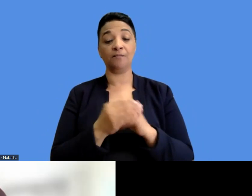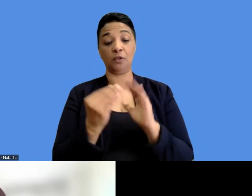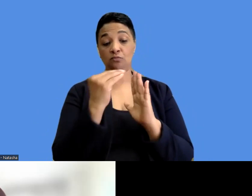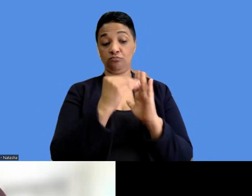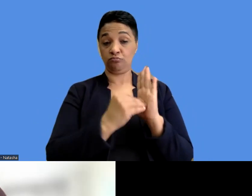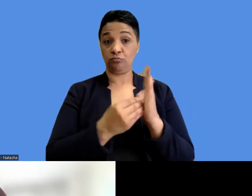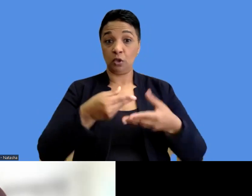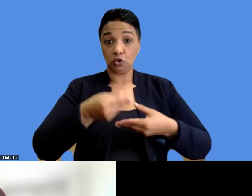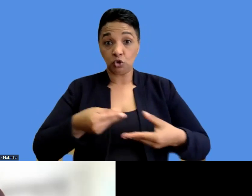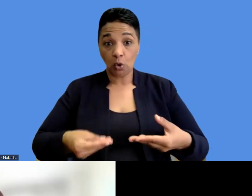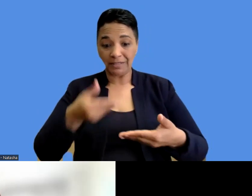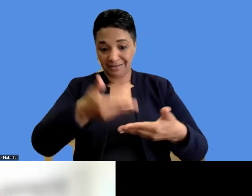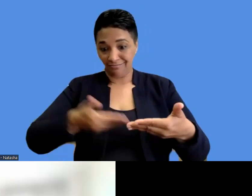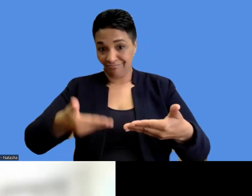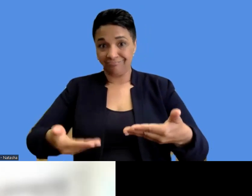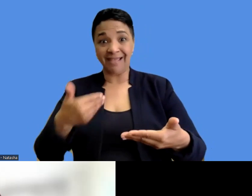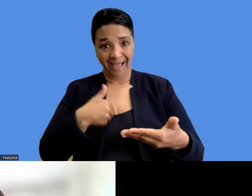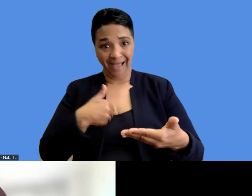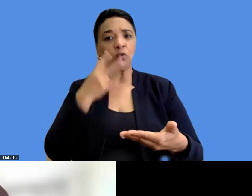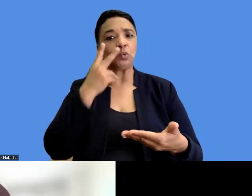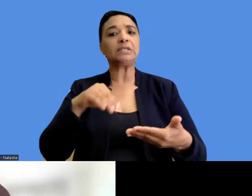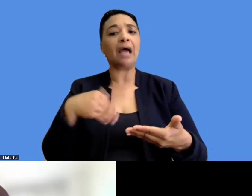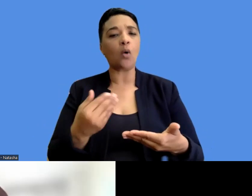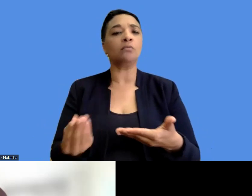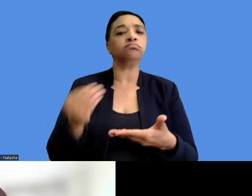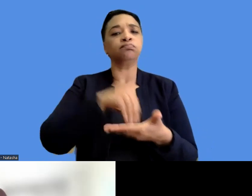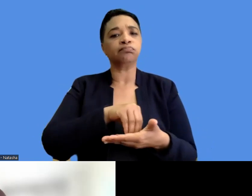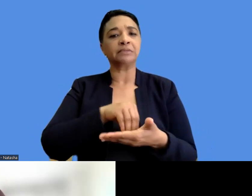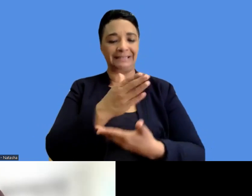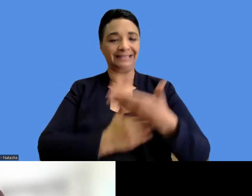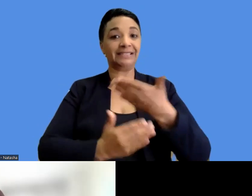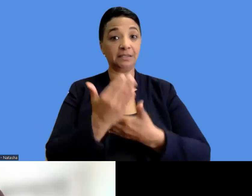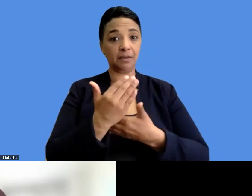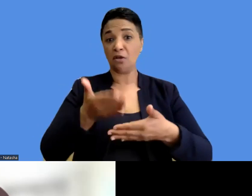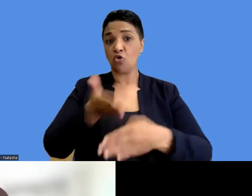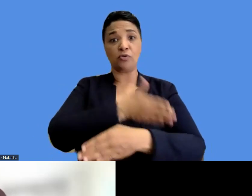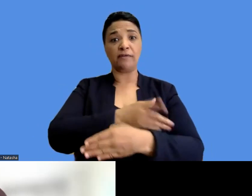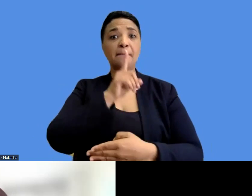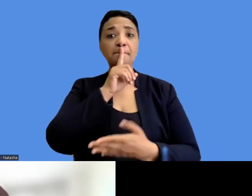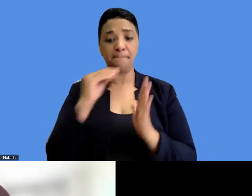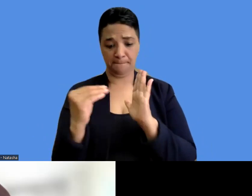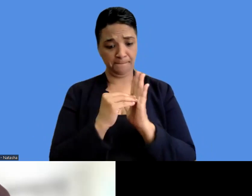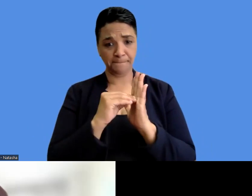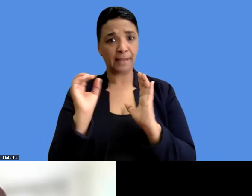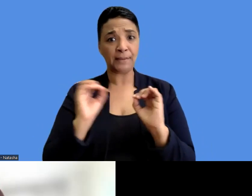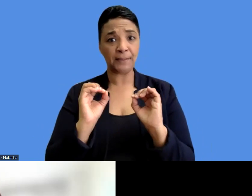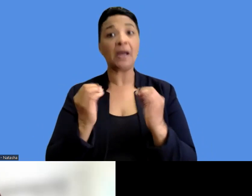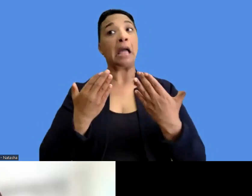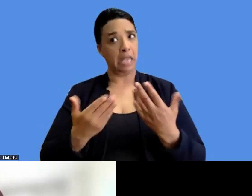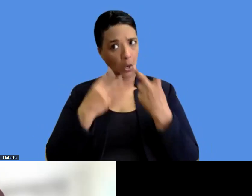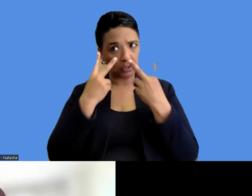is really excellent and a big change from within a couple of